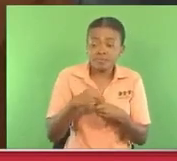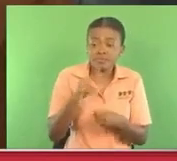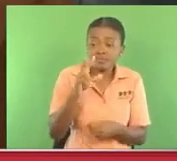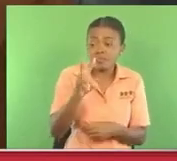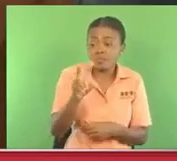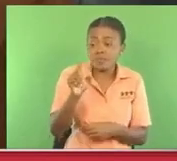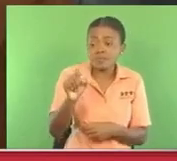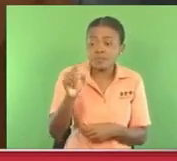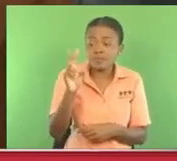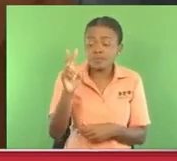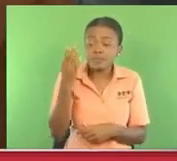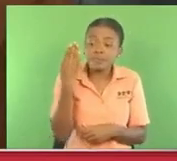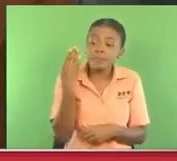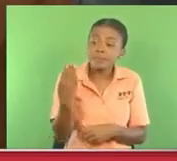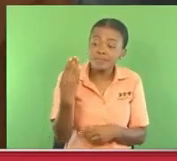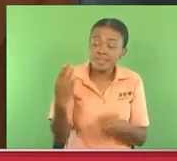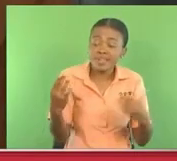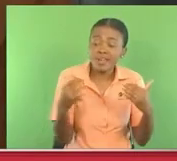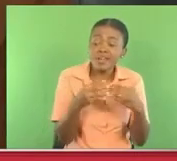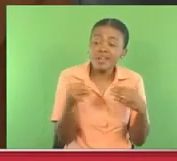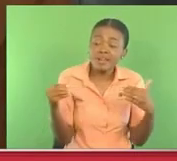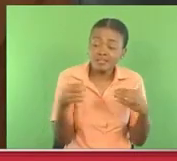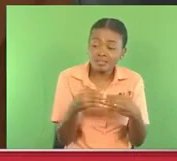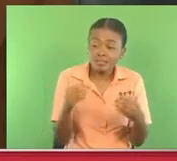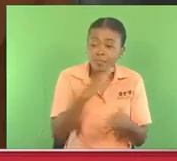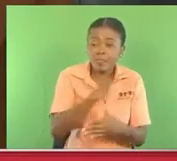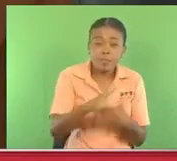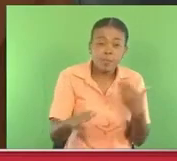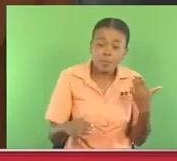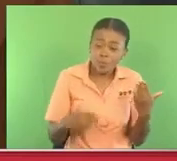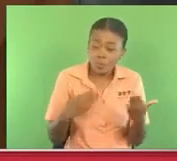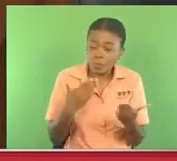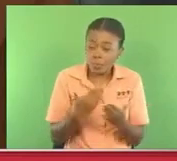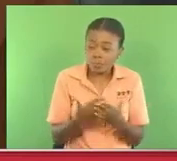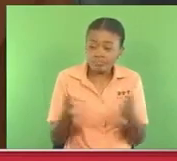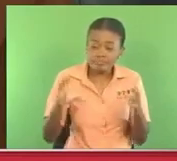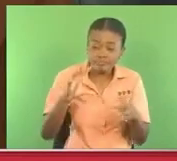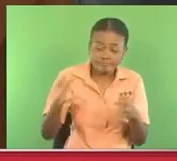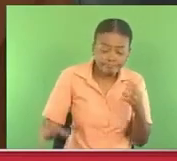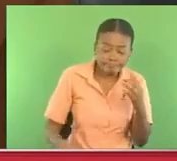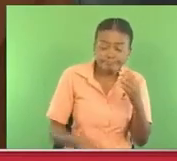$2.2 billion, and all amounting and contributing, to